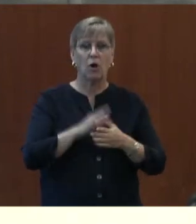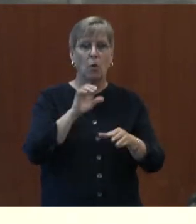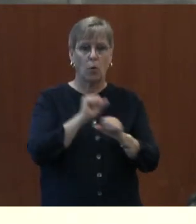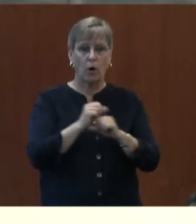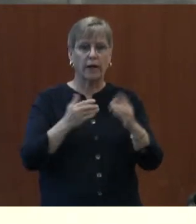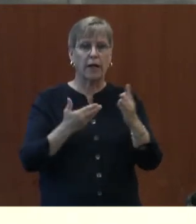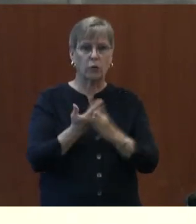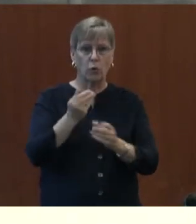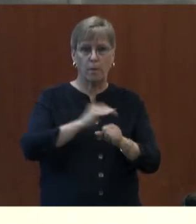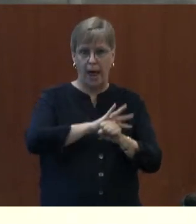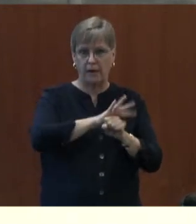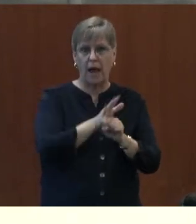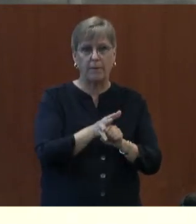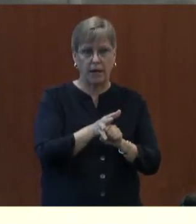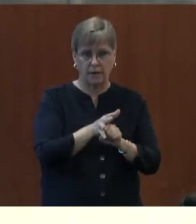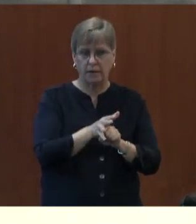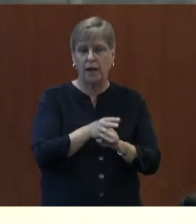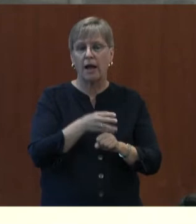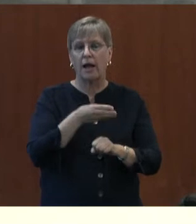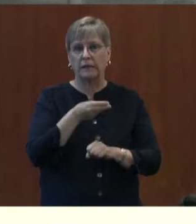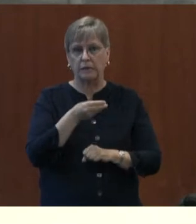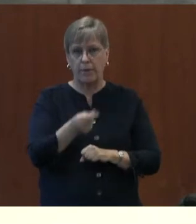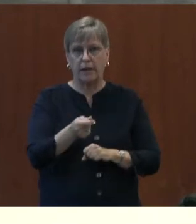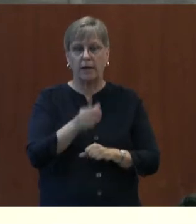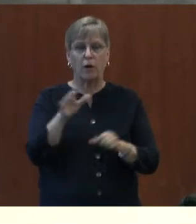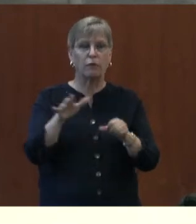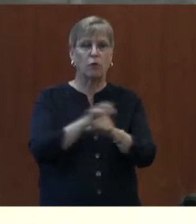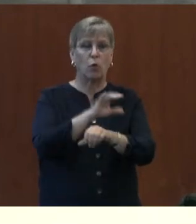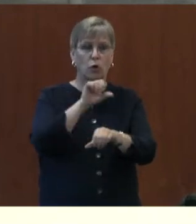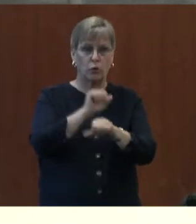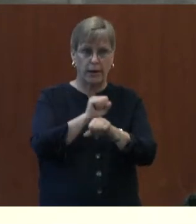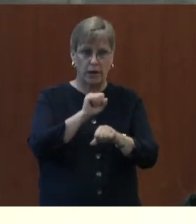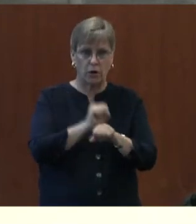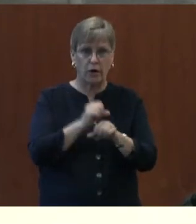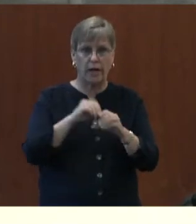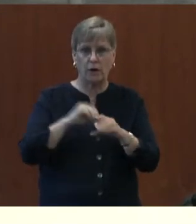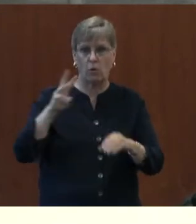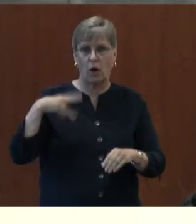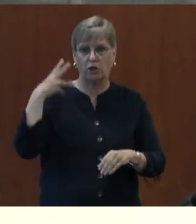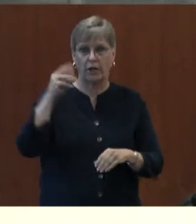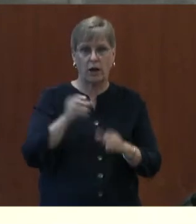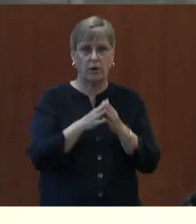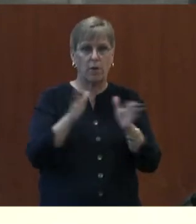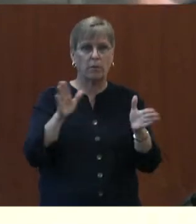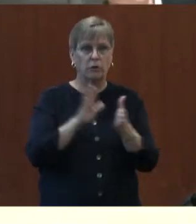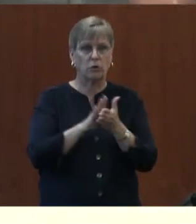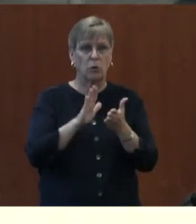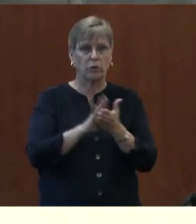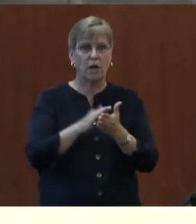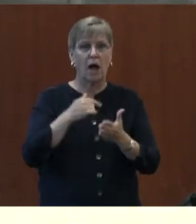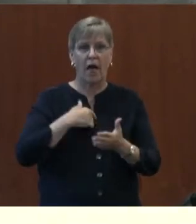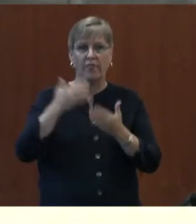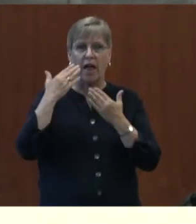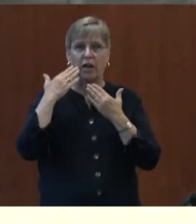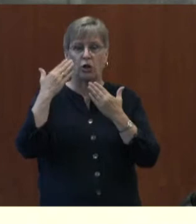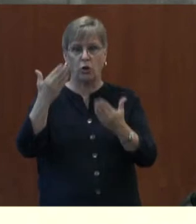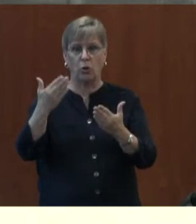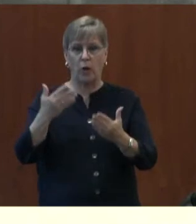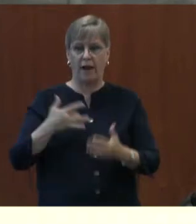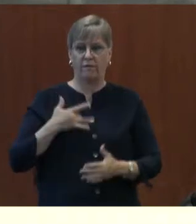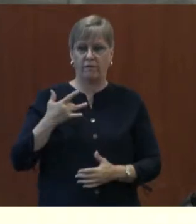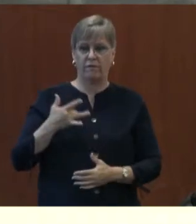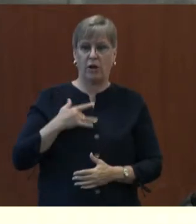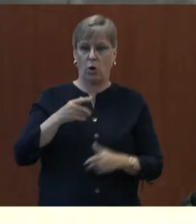working through the pandemic and spending a whole career in Washington County Public Schools. I thank you, and I